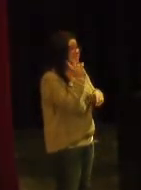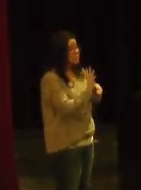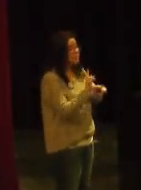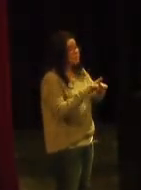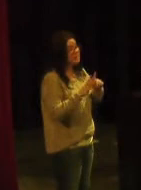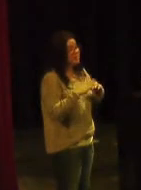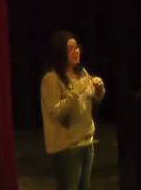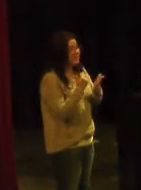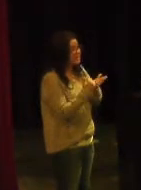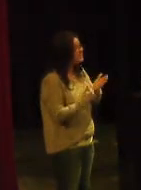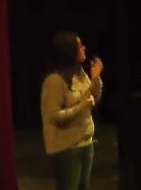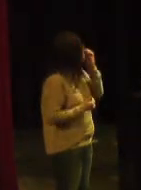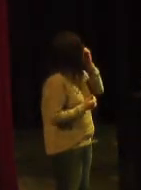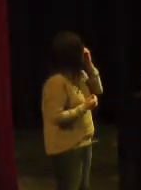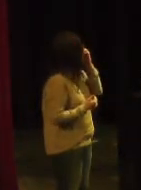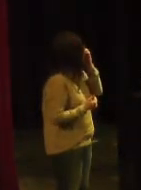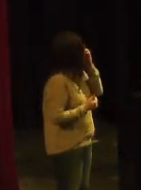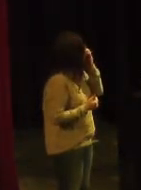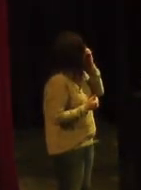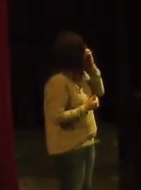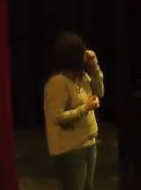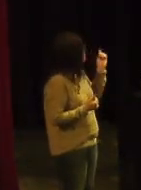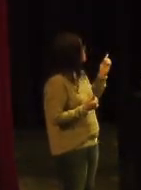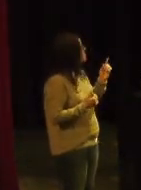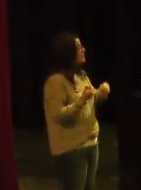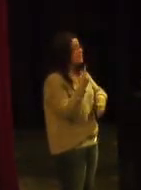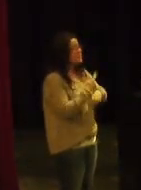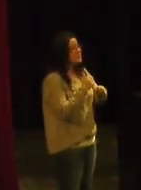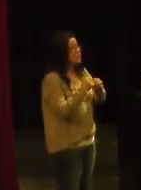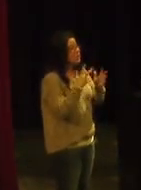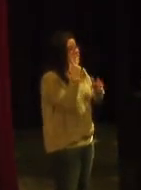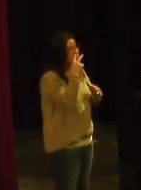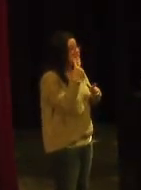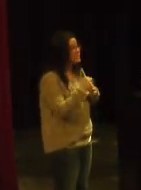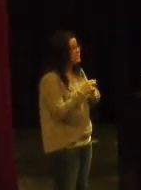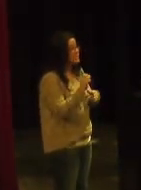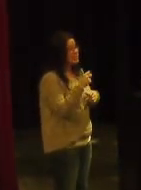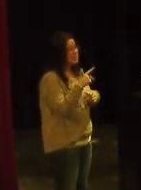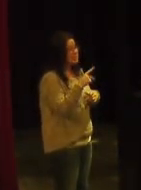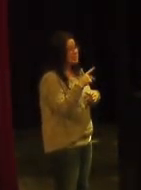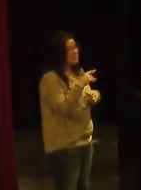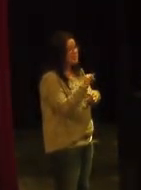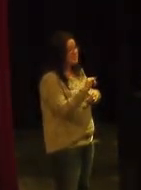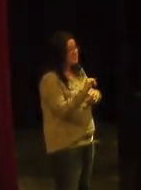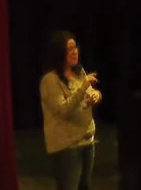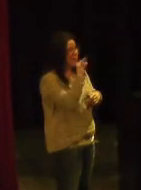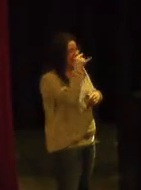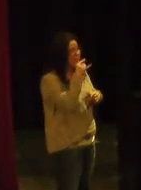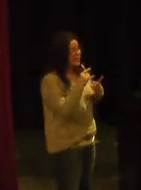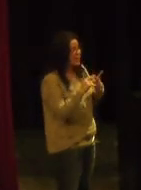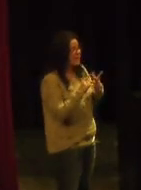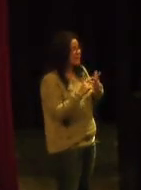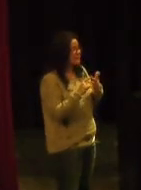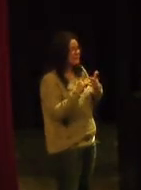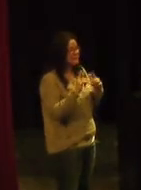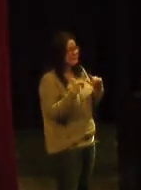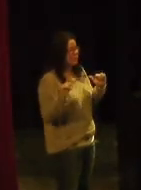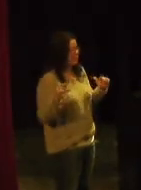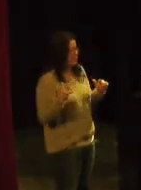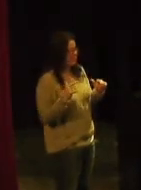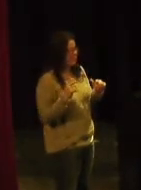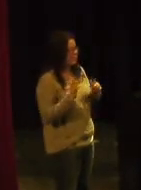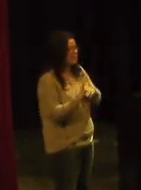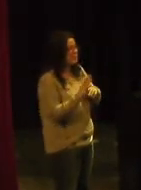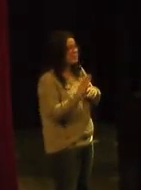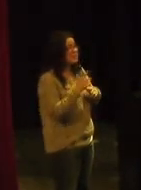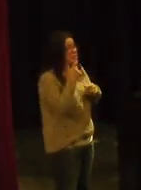I mentioned A Day Without a Mexican. Any movie by Robert Rodriguez, Spy Kids, the Machete Trilogy. The interesting thing about